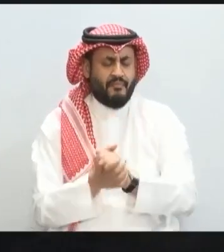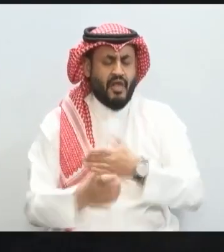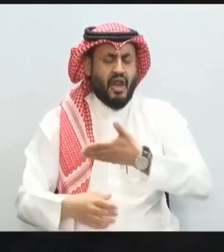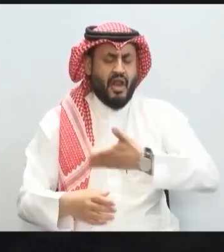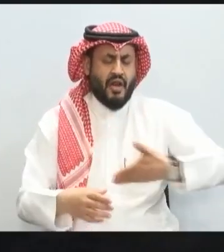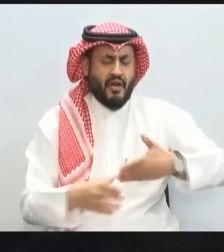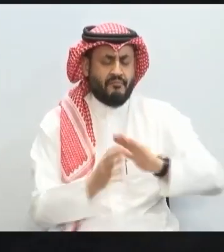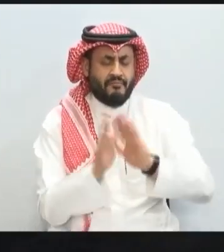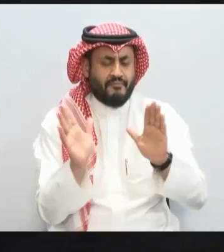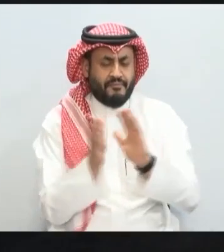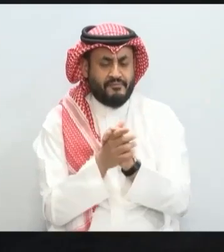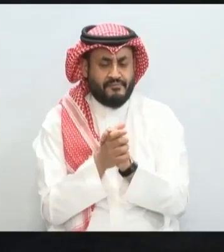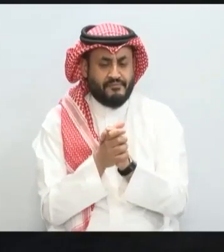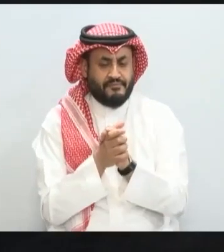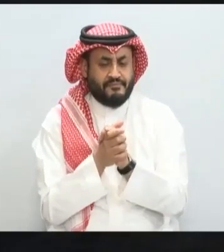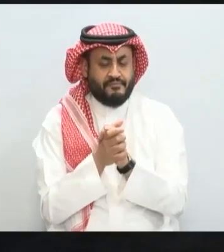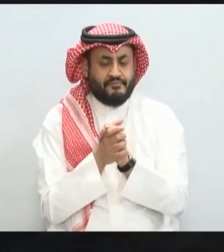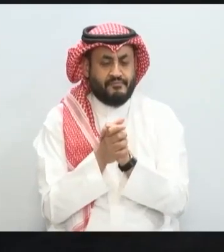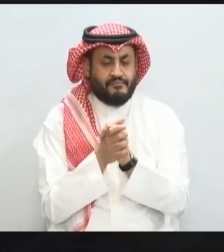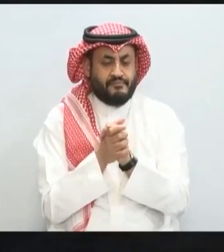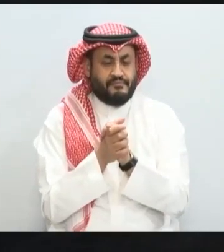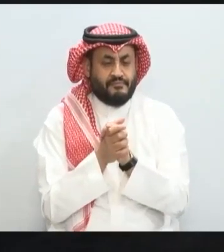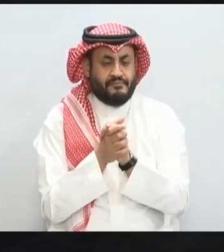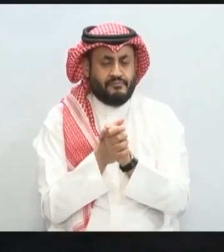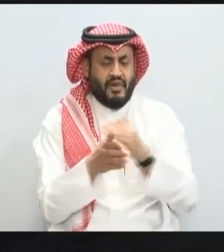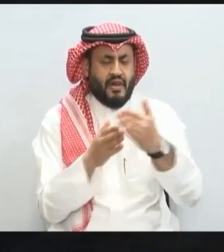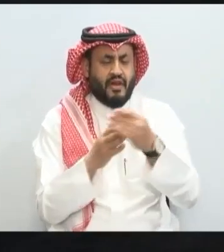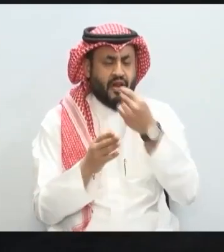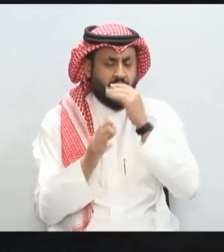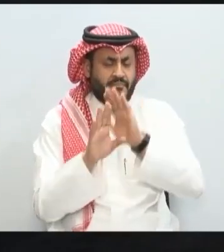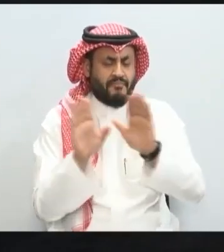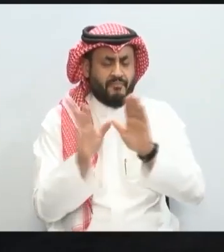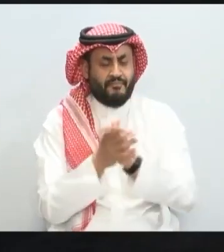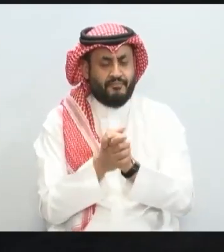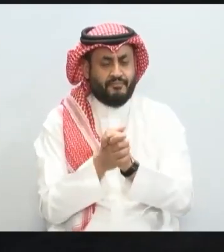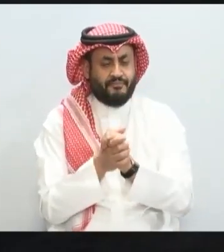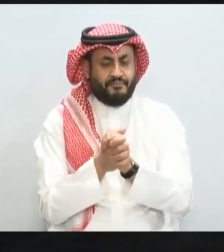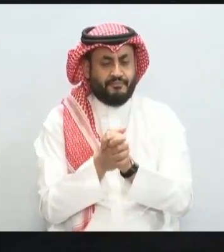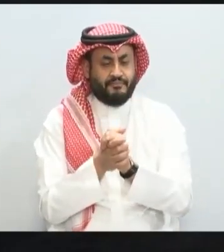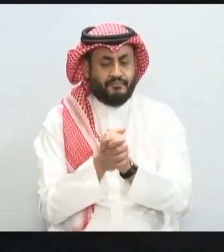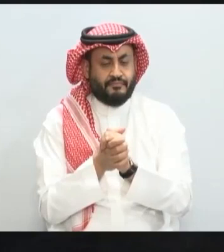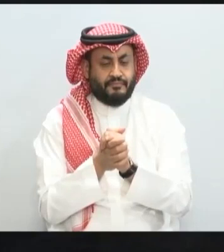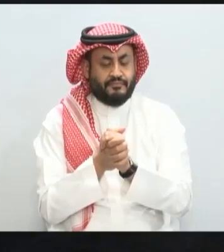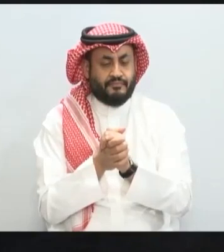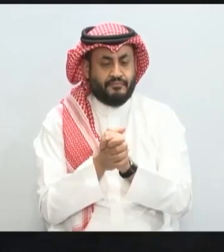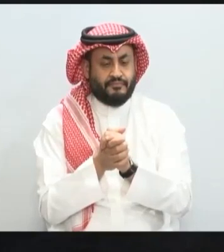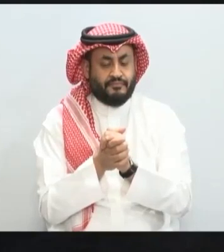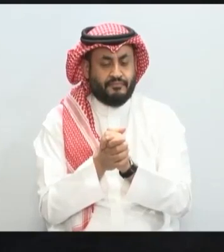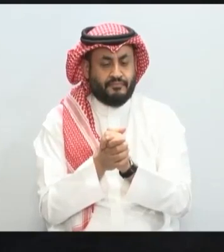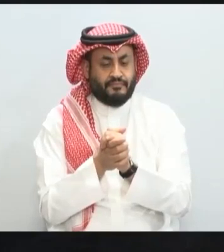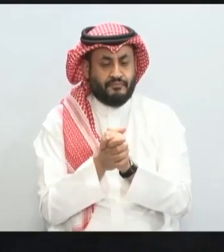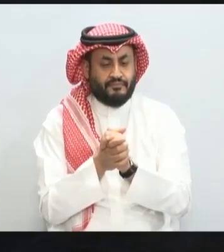when you're having dinner with someone and he says I'm stuffed. It means that he is full, that he ate too much